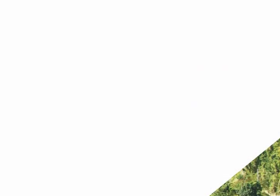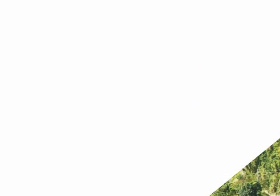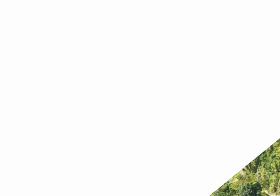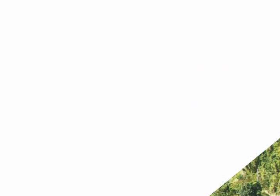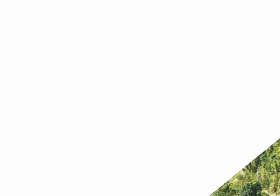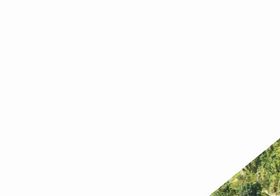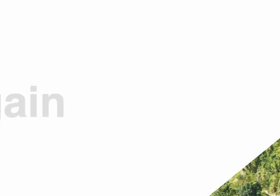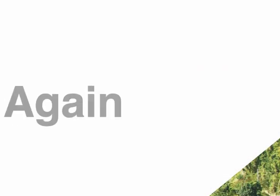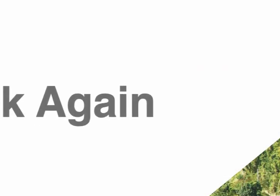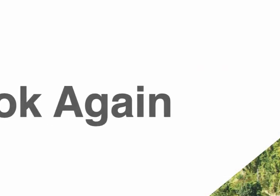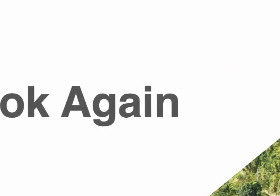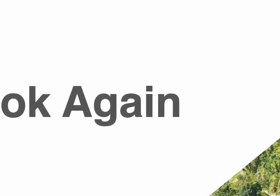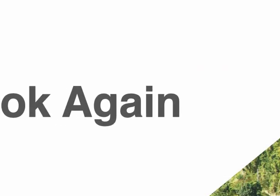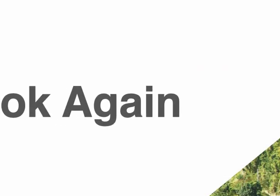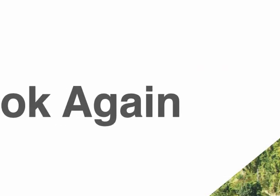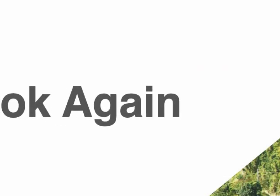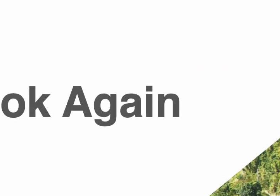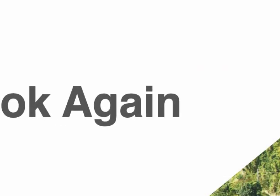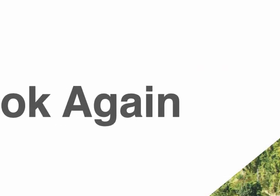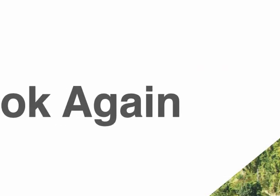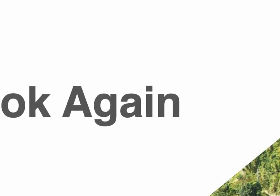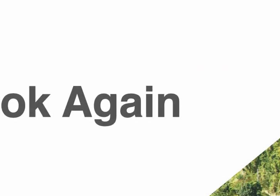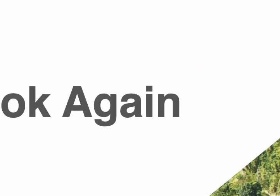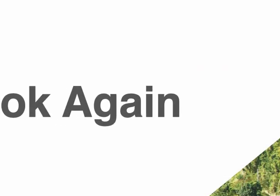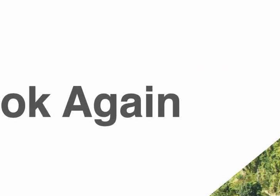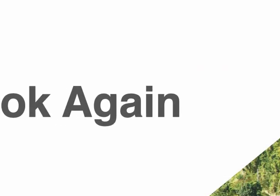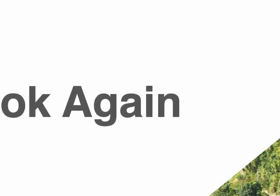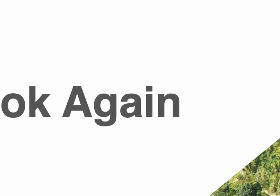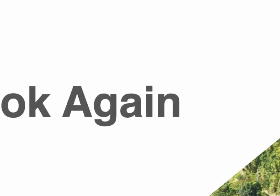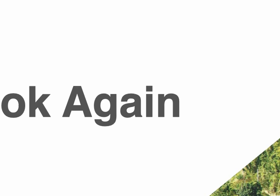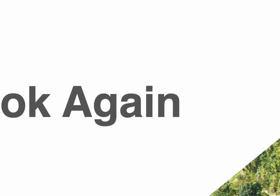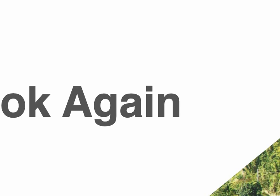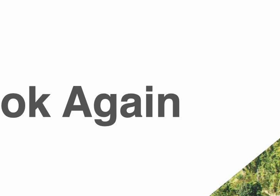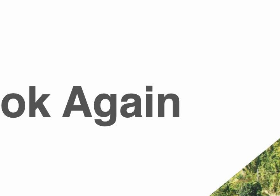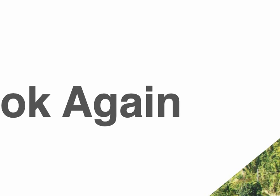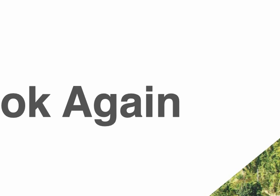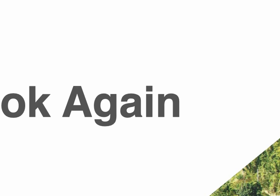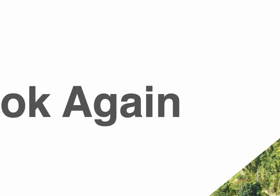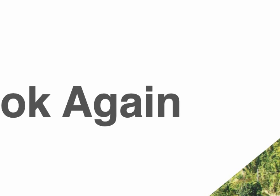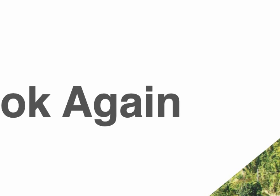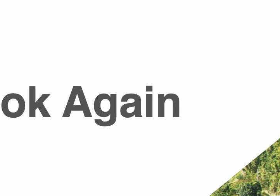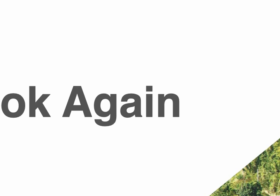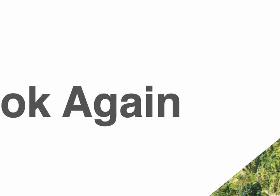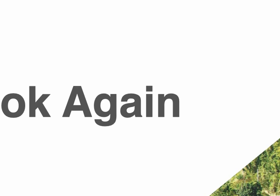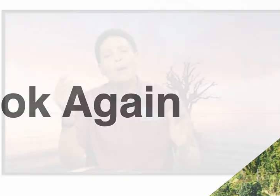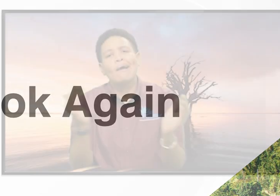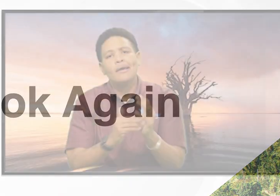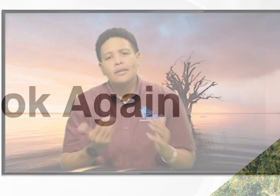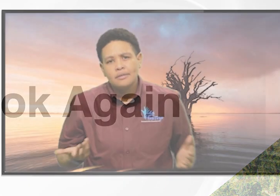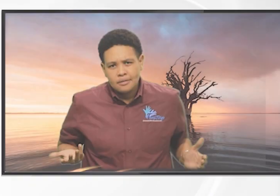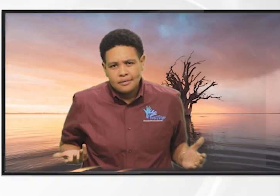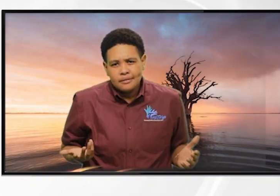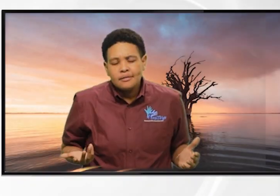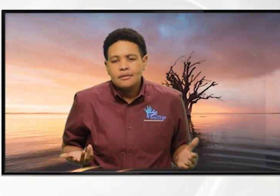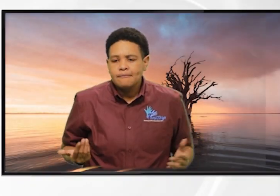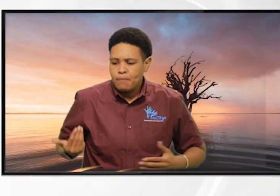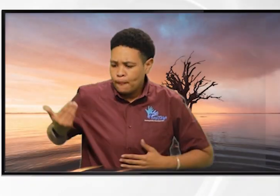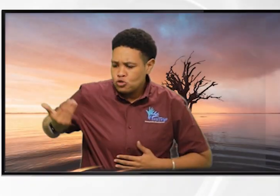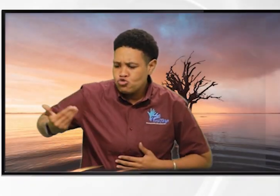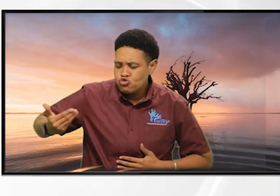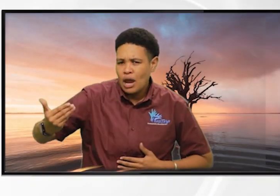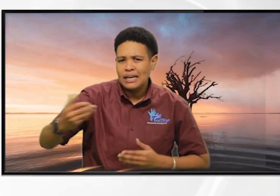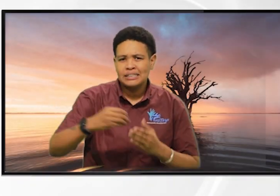of relief. Step 2, take a good look again. Trends in